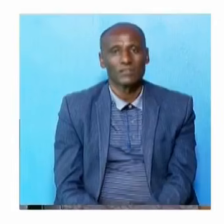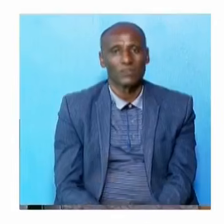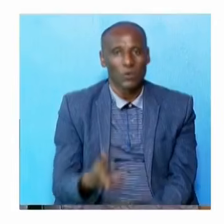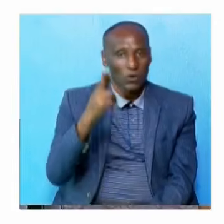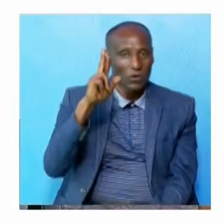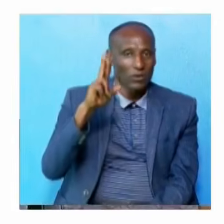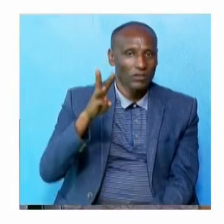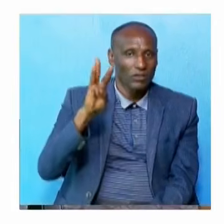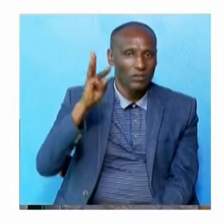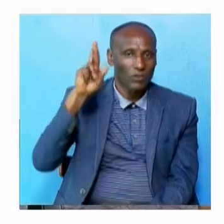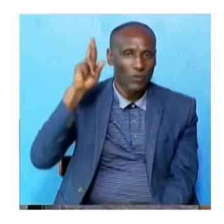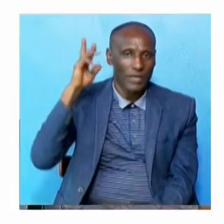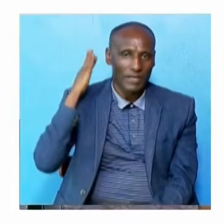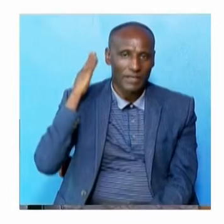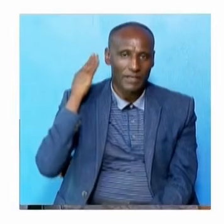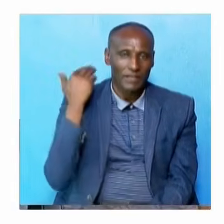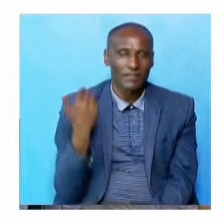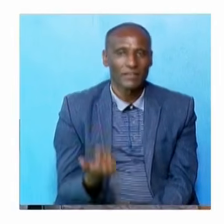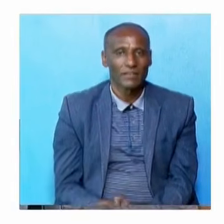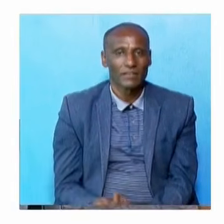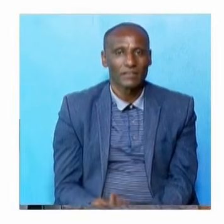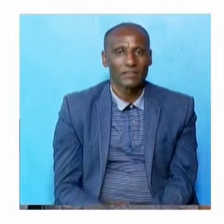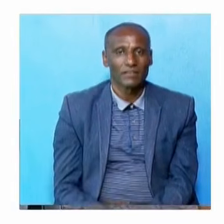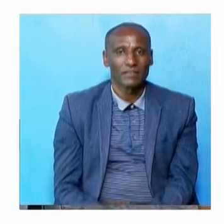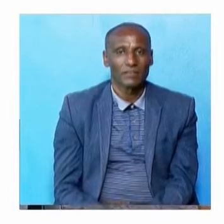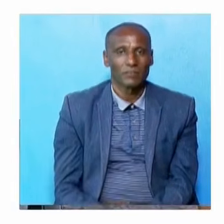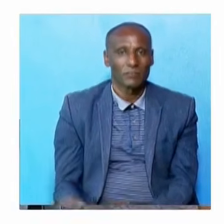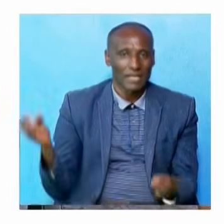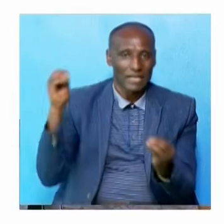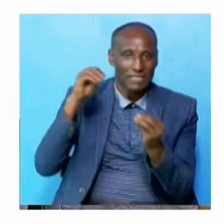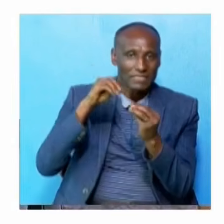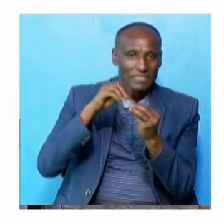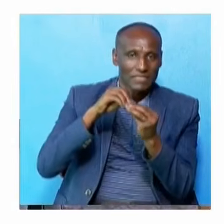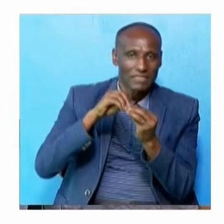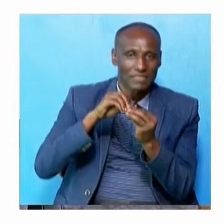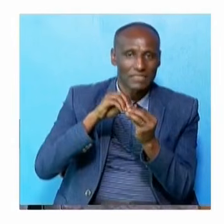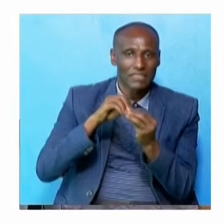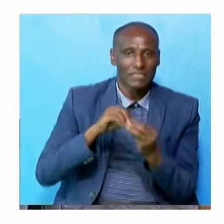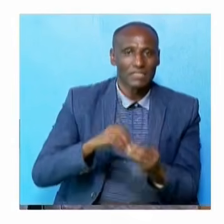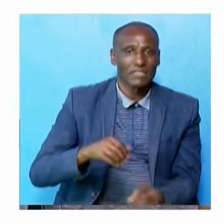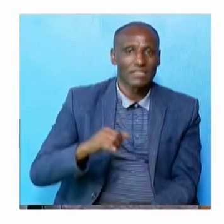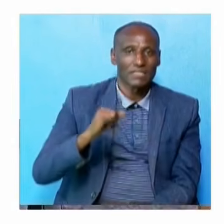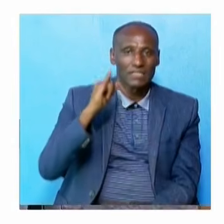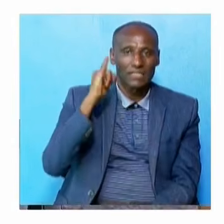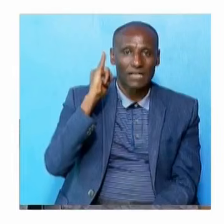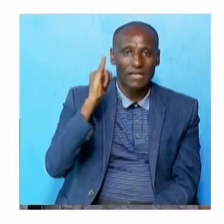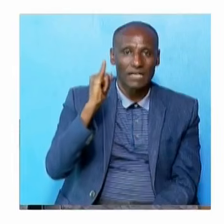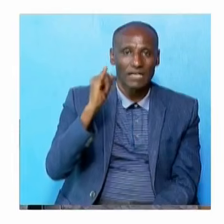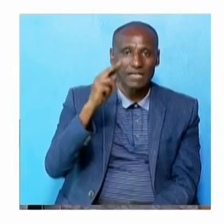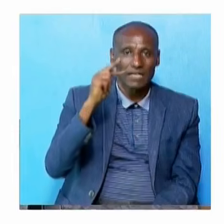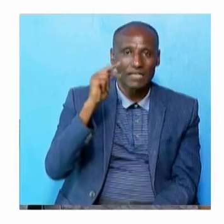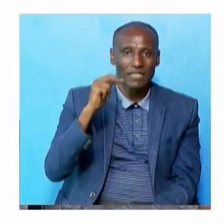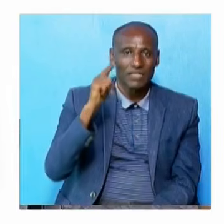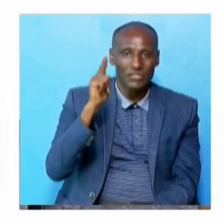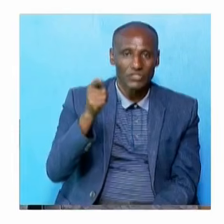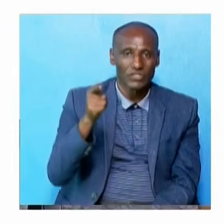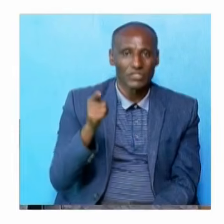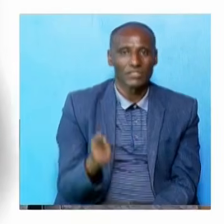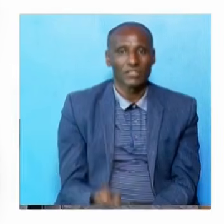or were, yes? Then what comes next? Very good, our word which